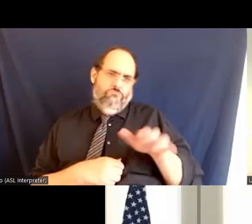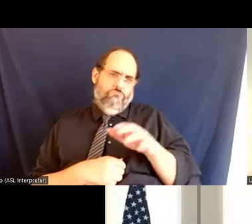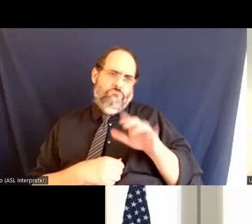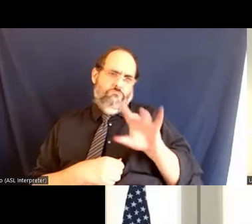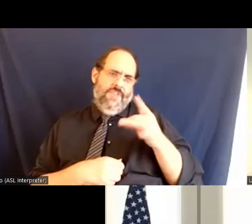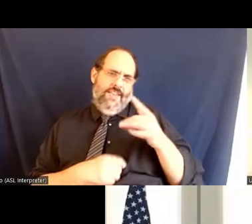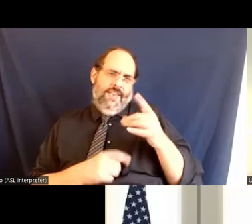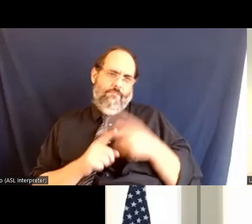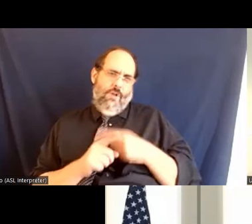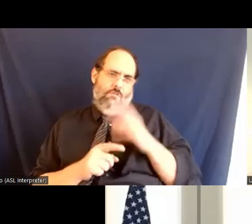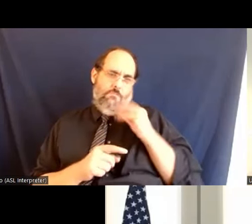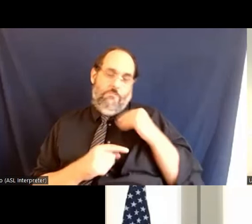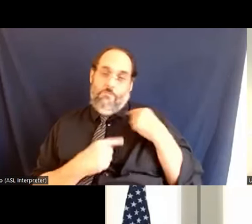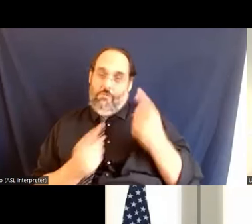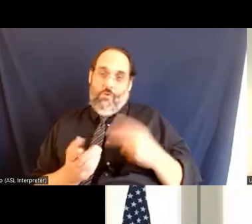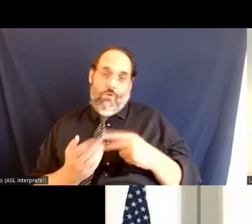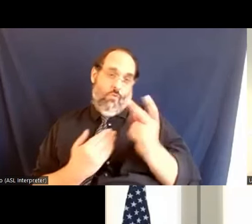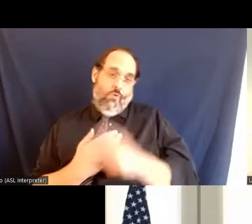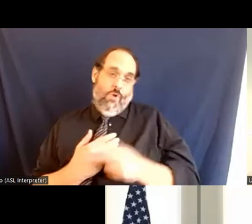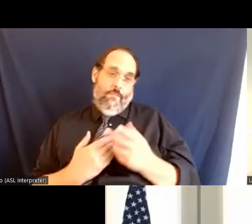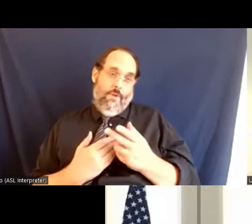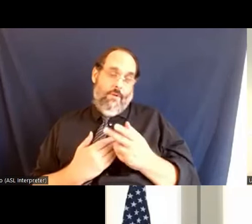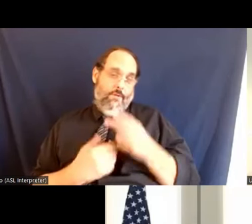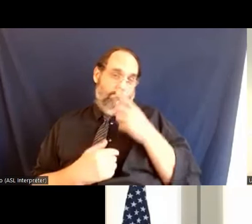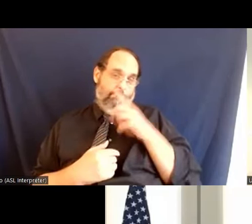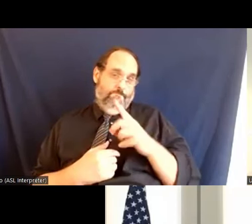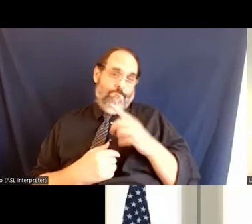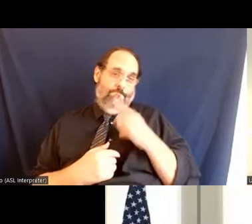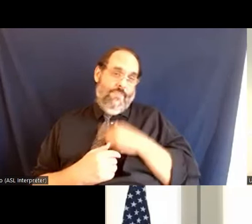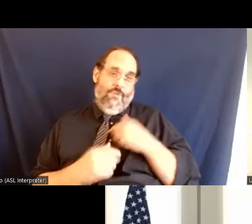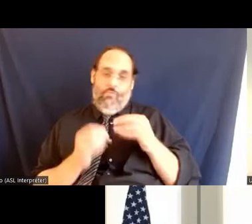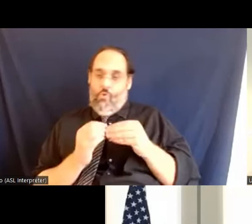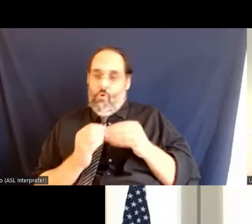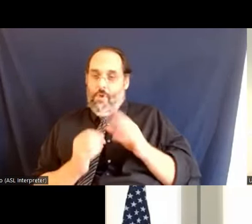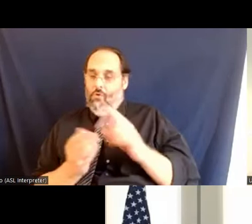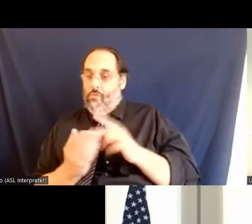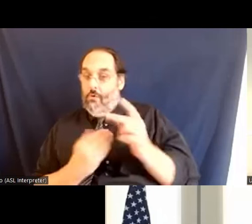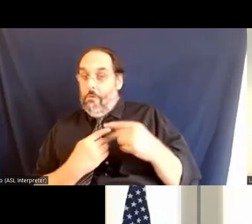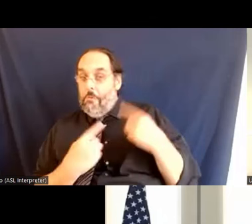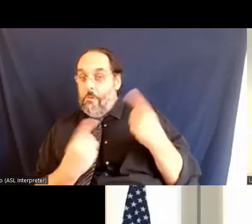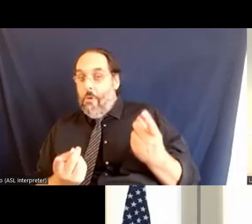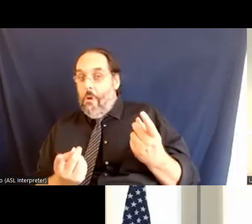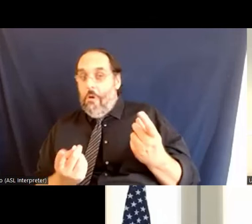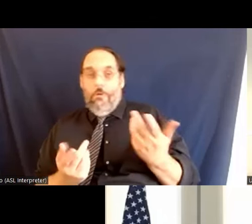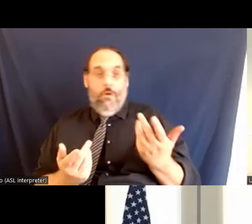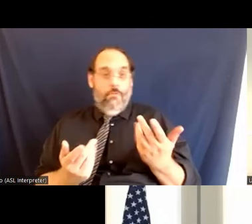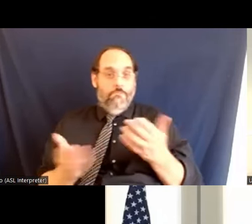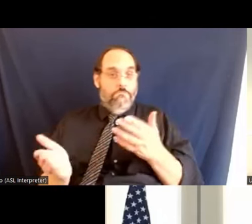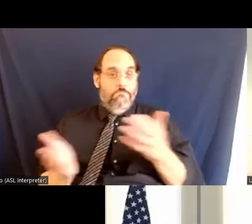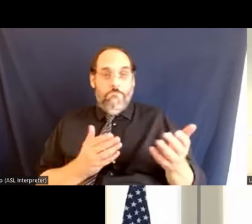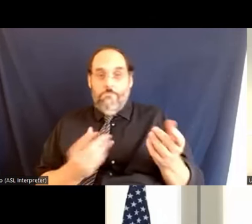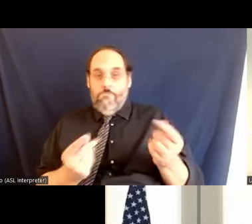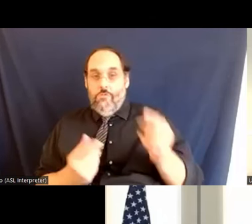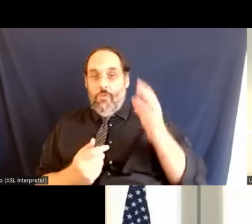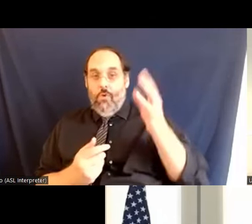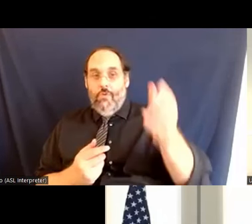months experience with this program. Can you tell us about your program so far and your plans for the